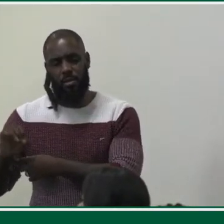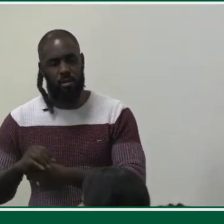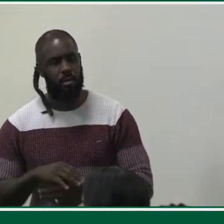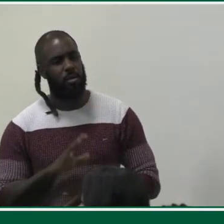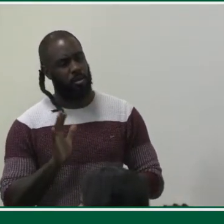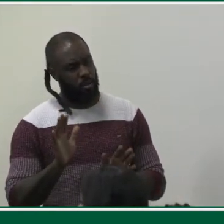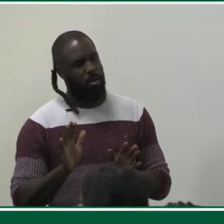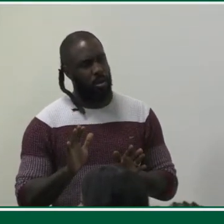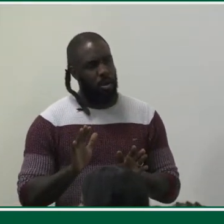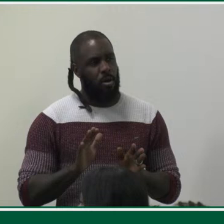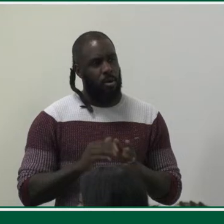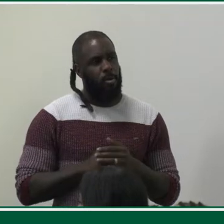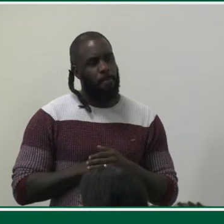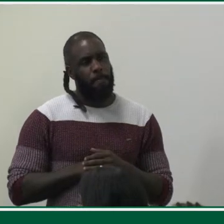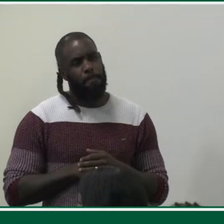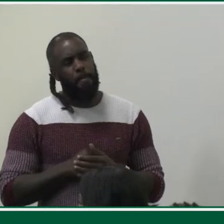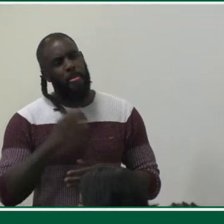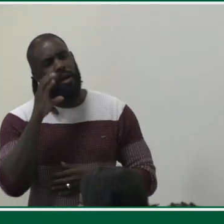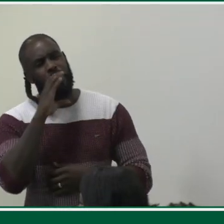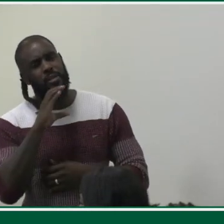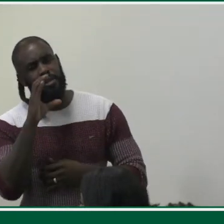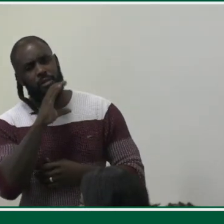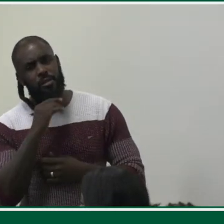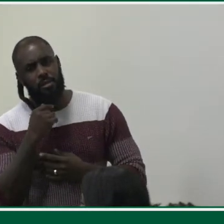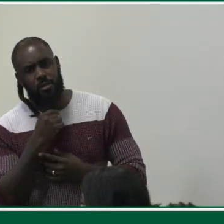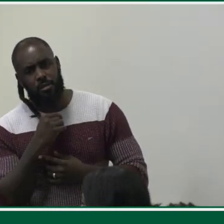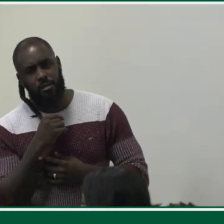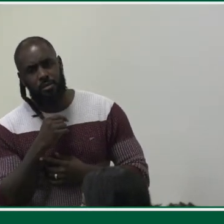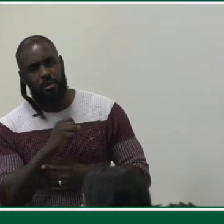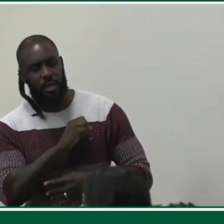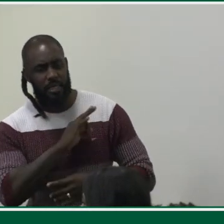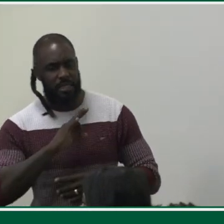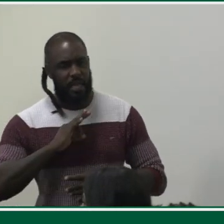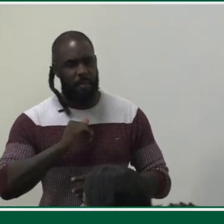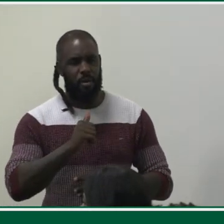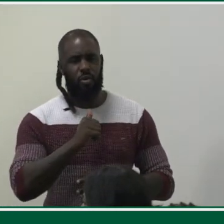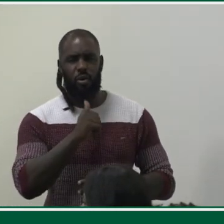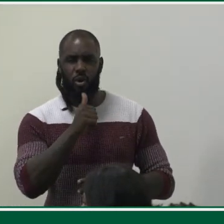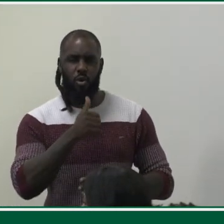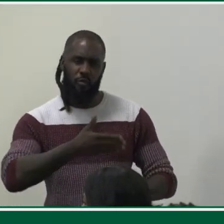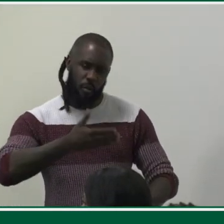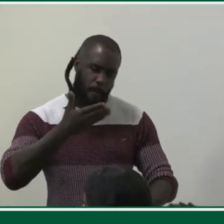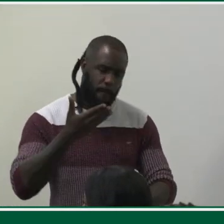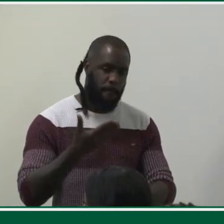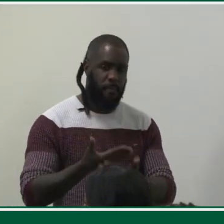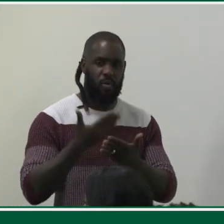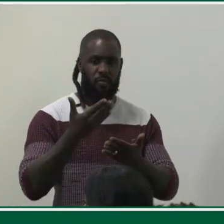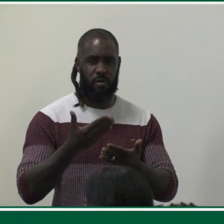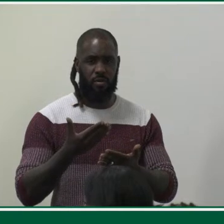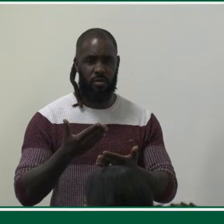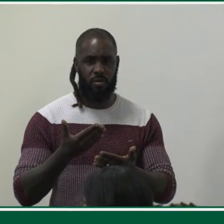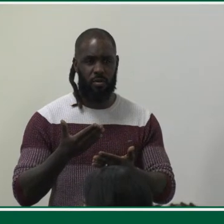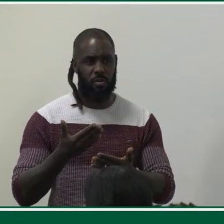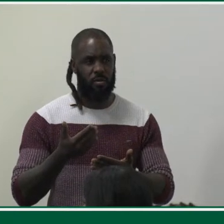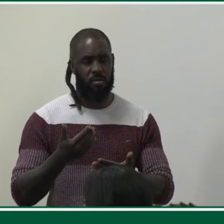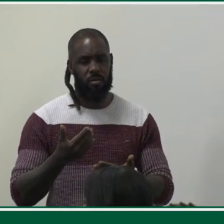So, we are looking for faculty who have a demonstrated record